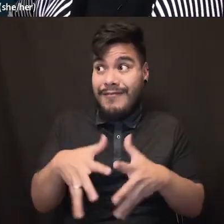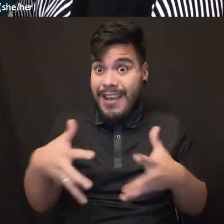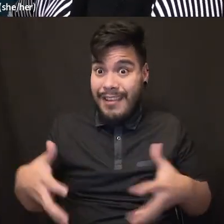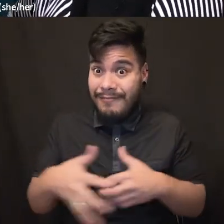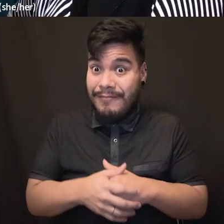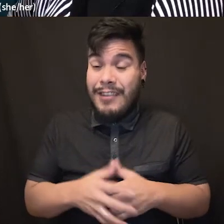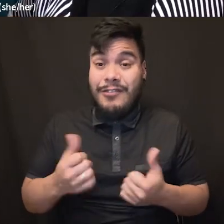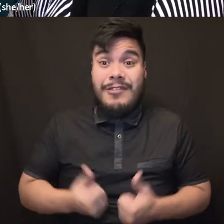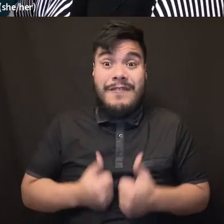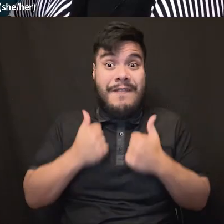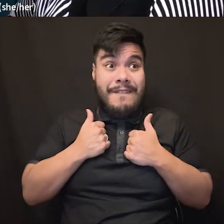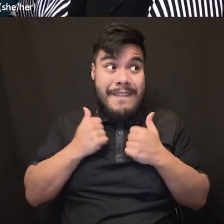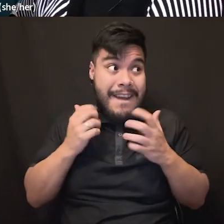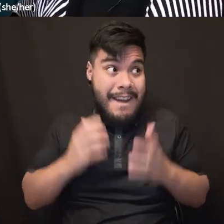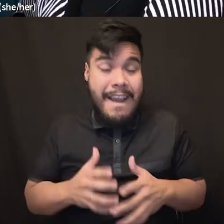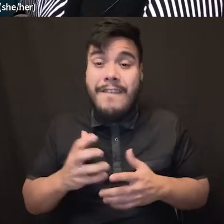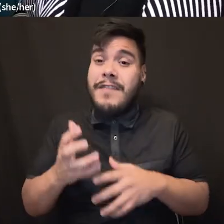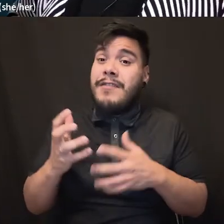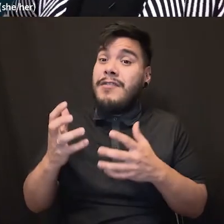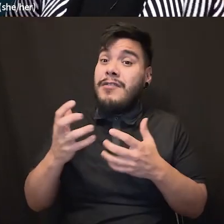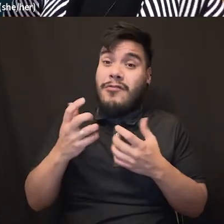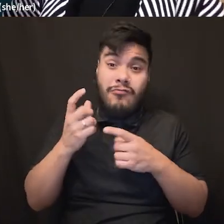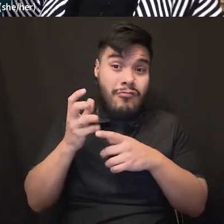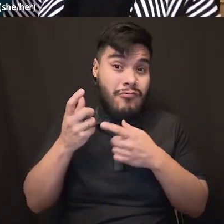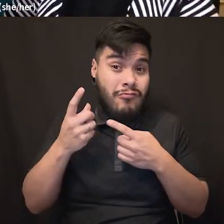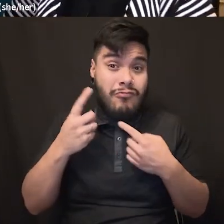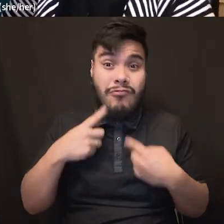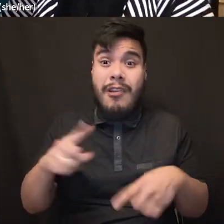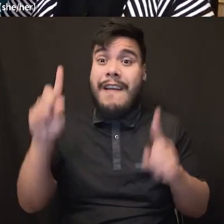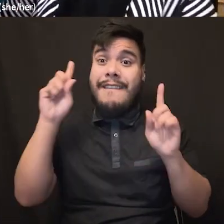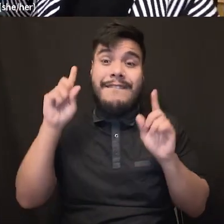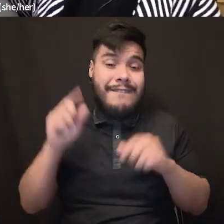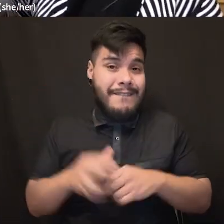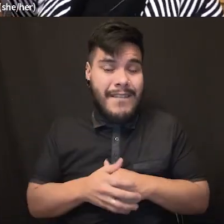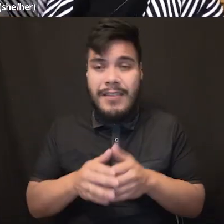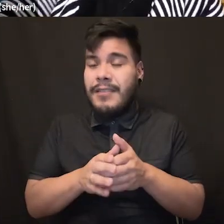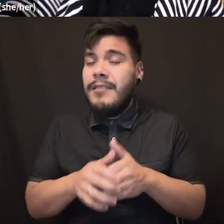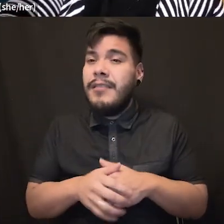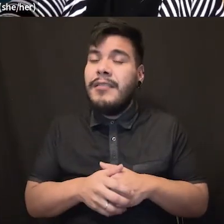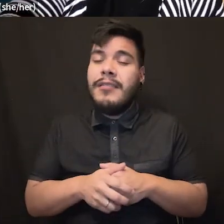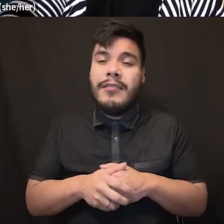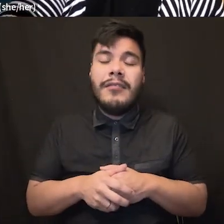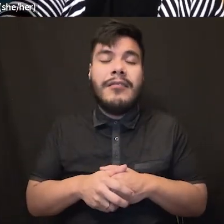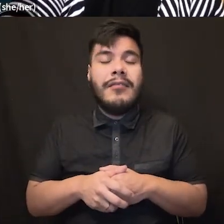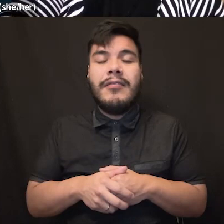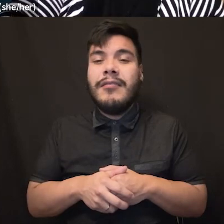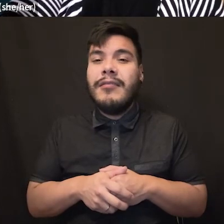and survive and thrive. And so part of what the goal was for me was